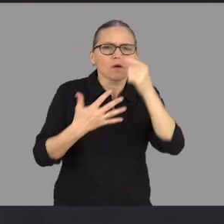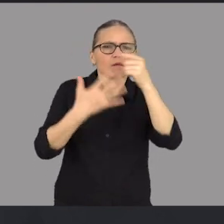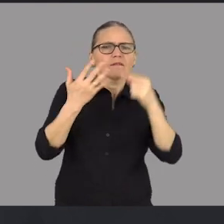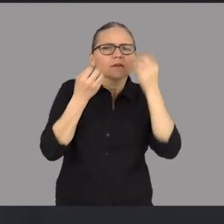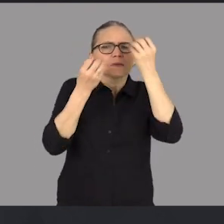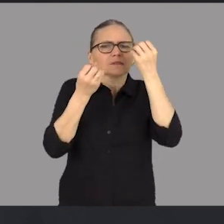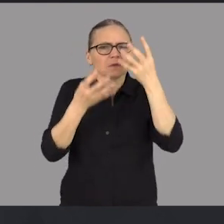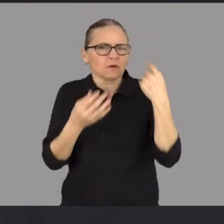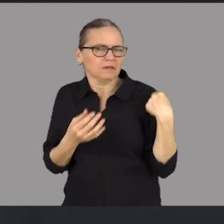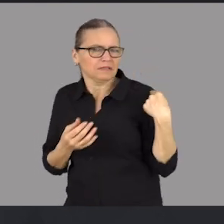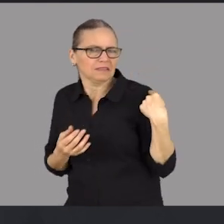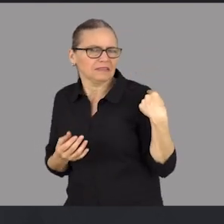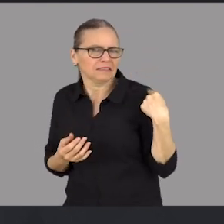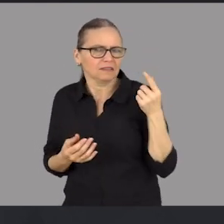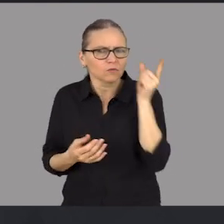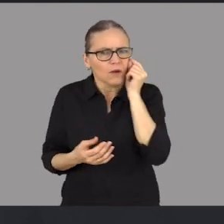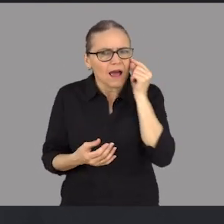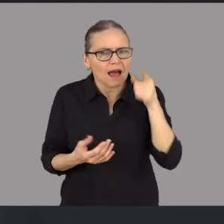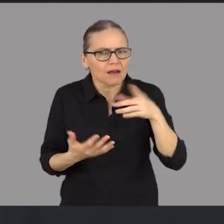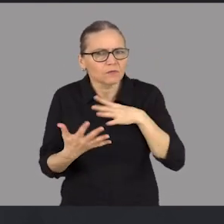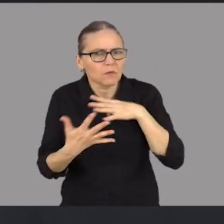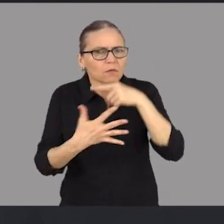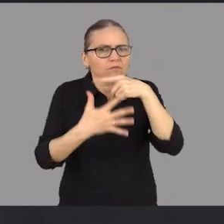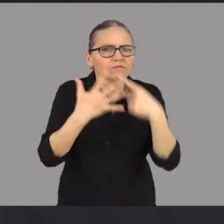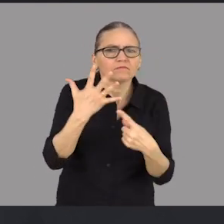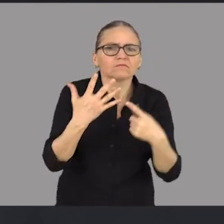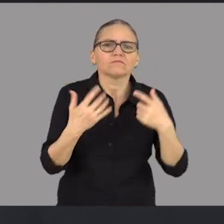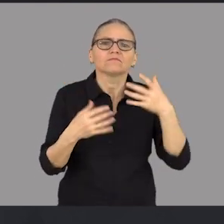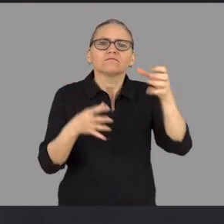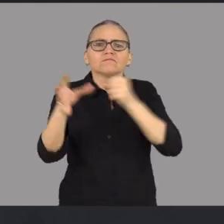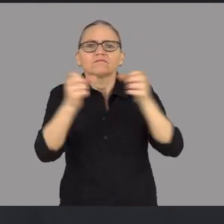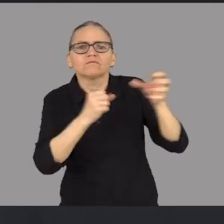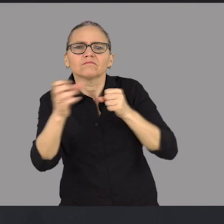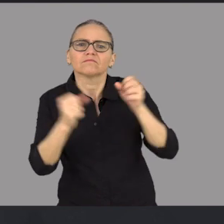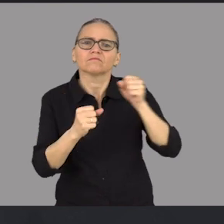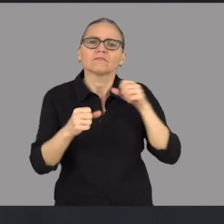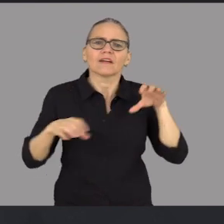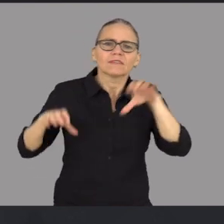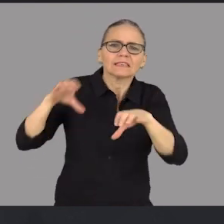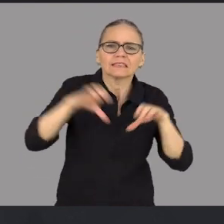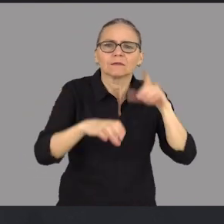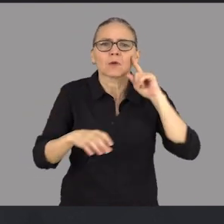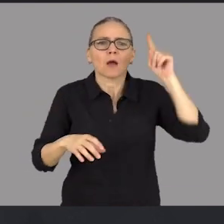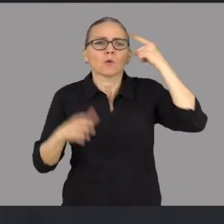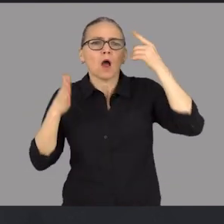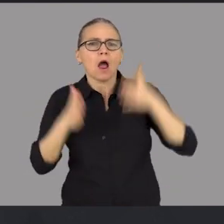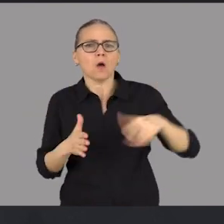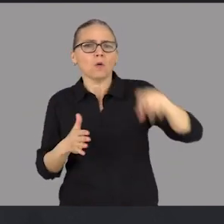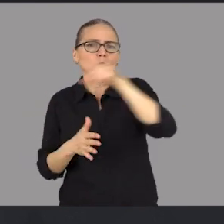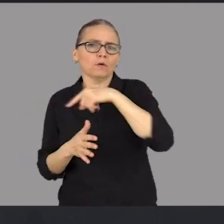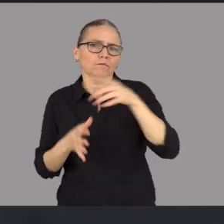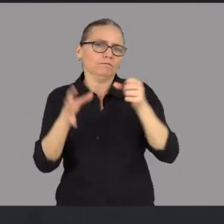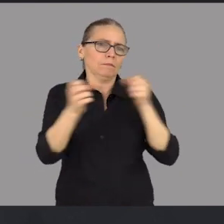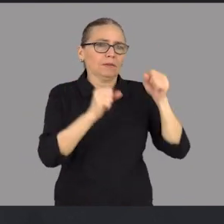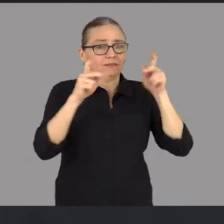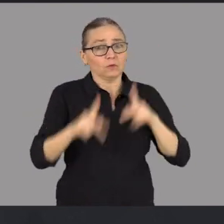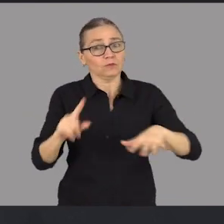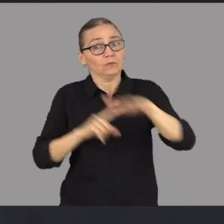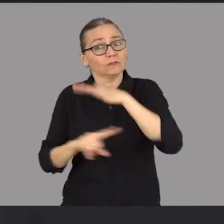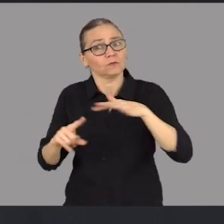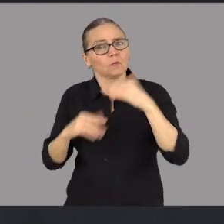you aware of any new research data on the return on investment for employers hiring persons experiencing disability?